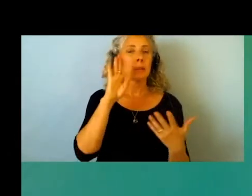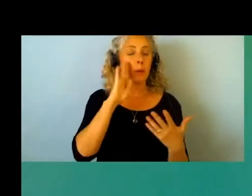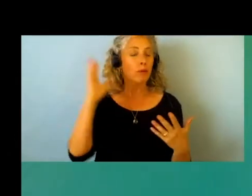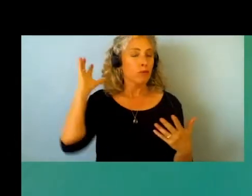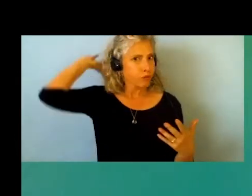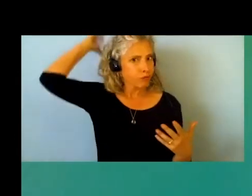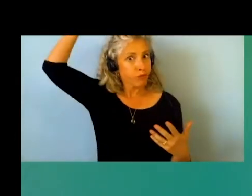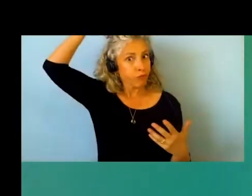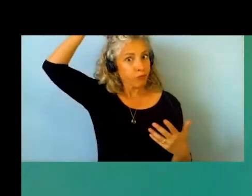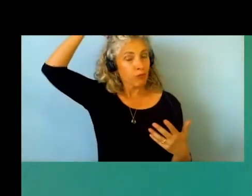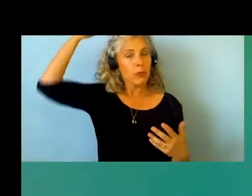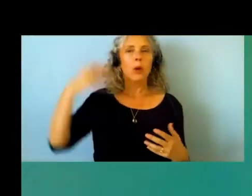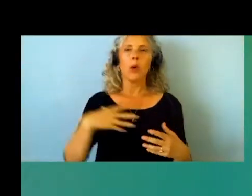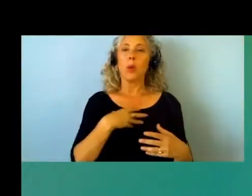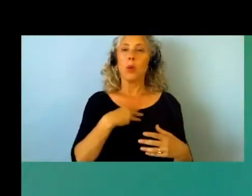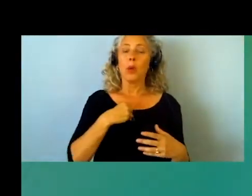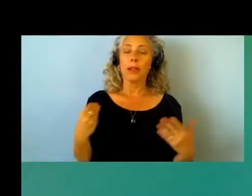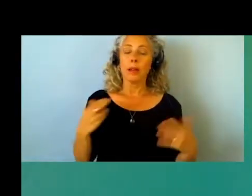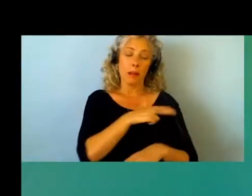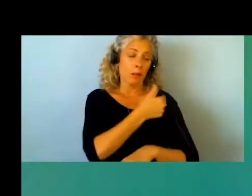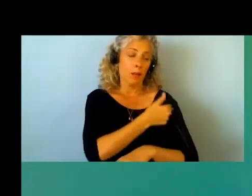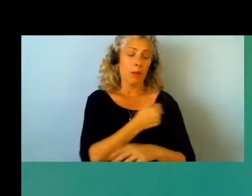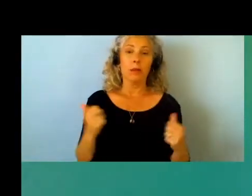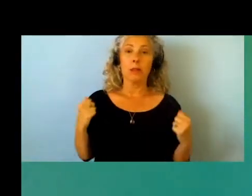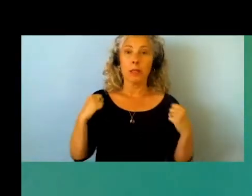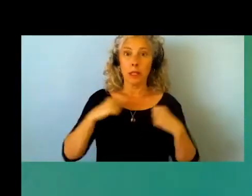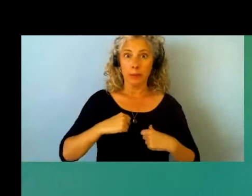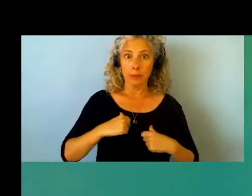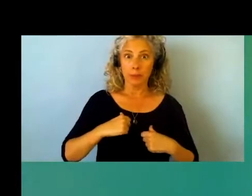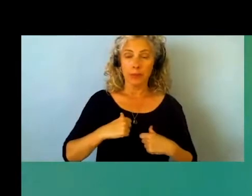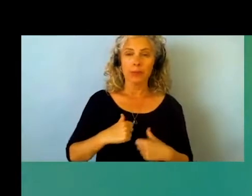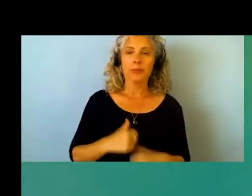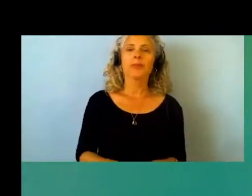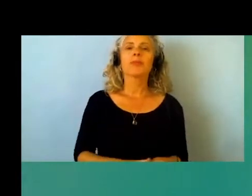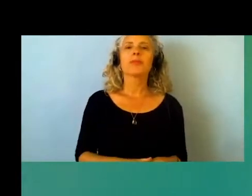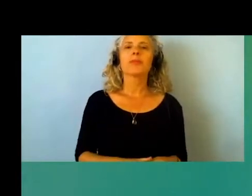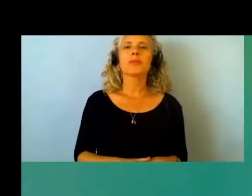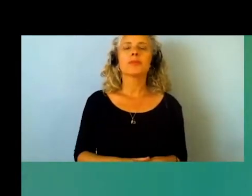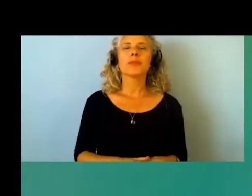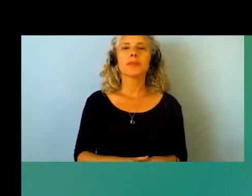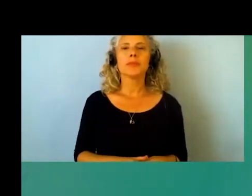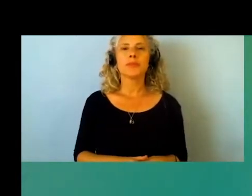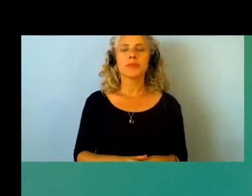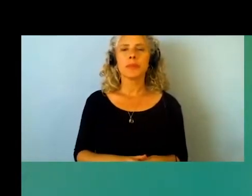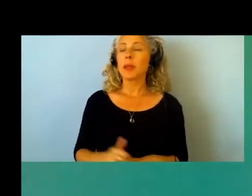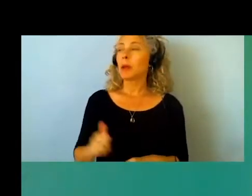is wearing a white patterned hospital gown. Her head and shoulders are seen against a blue